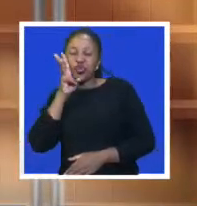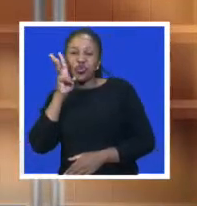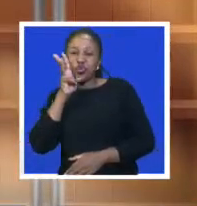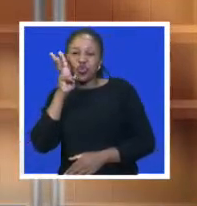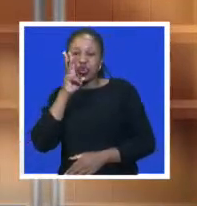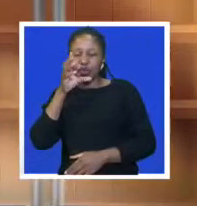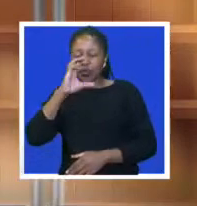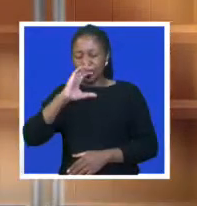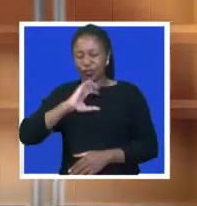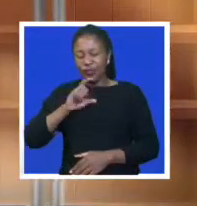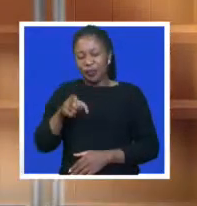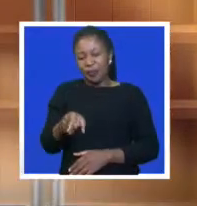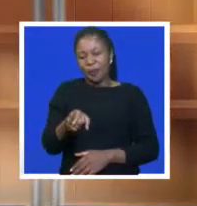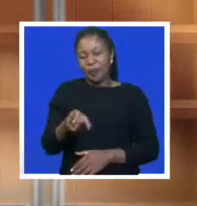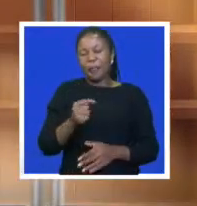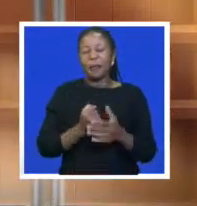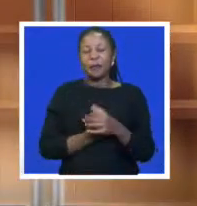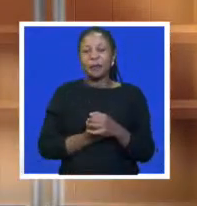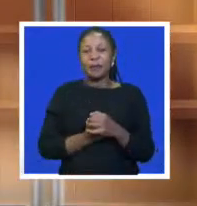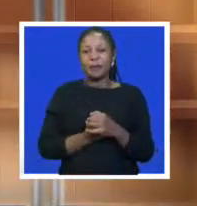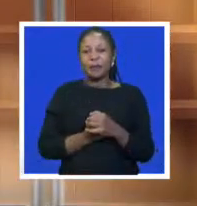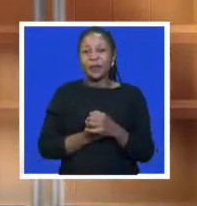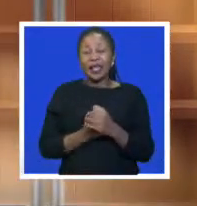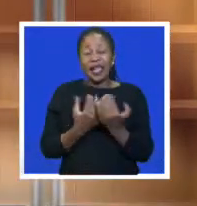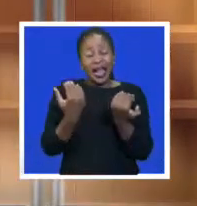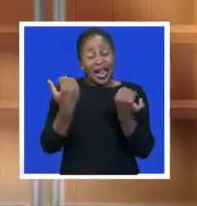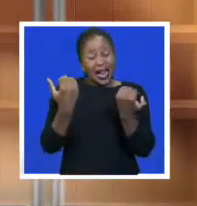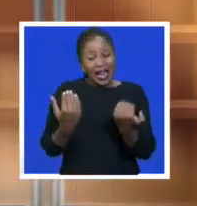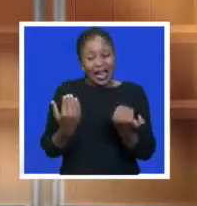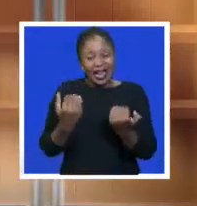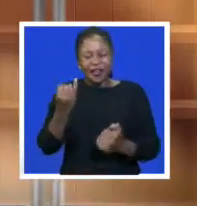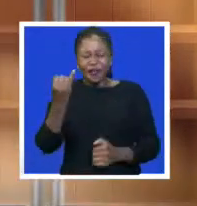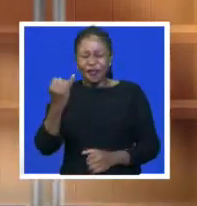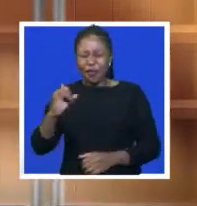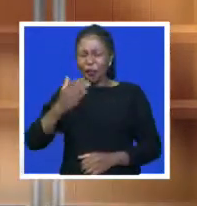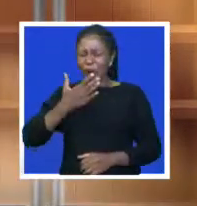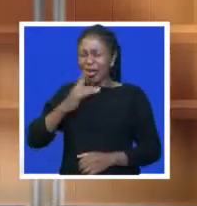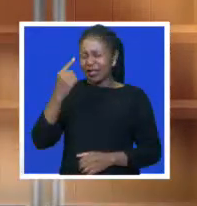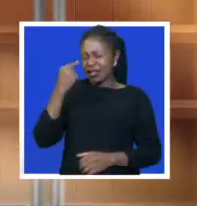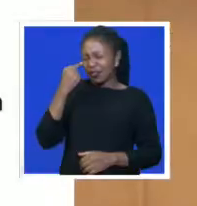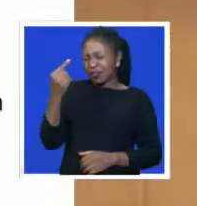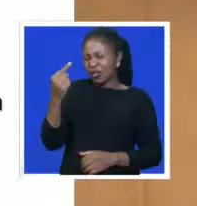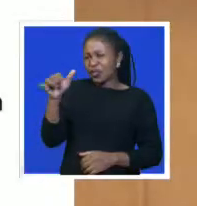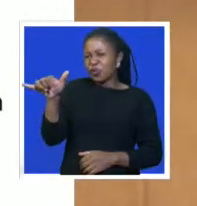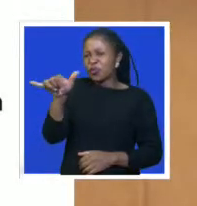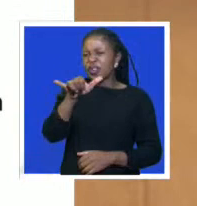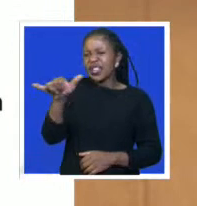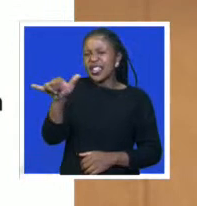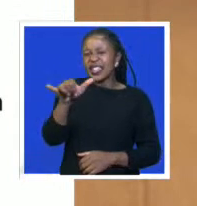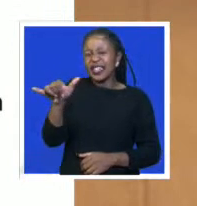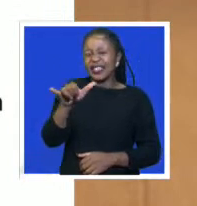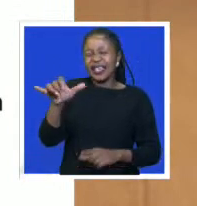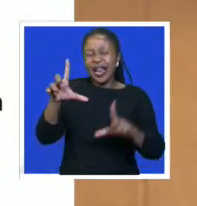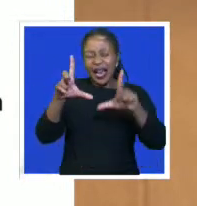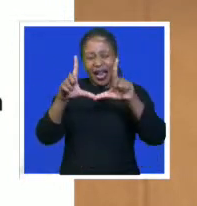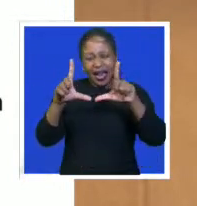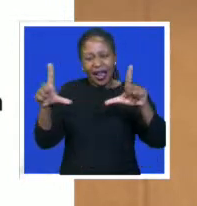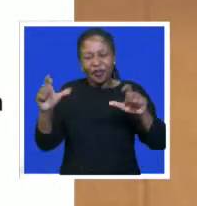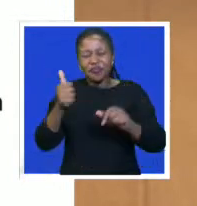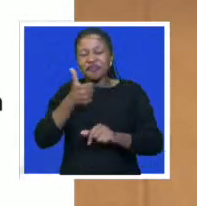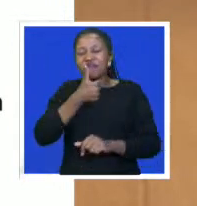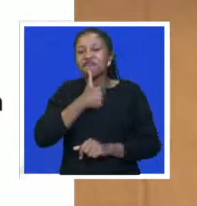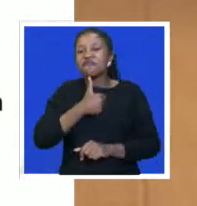appreciate language in this text. Okay, I'm going to start, my dear Lena, in the middle. Remember, I said